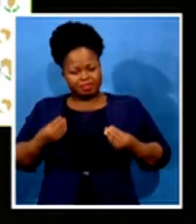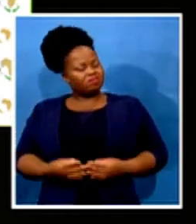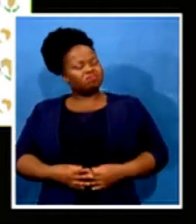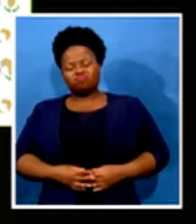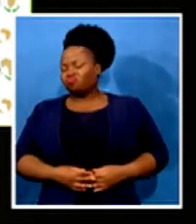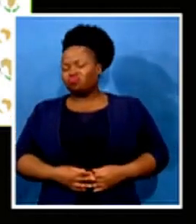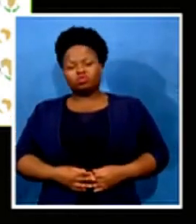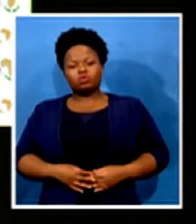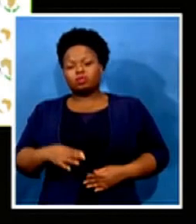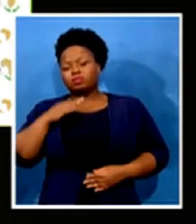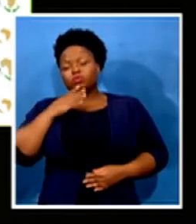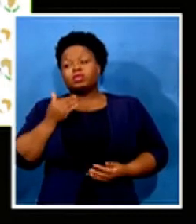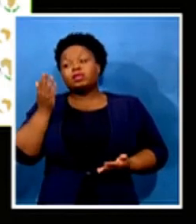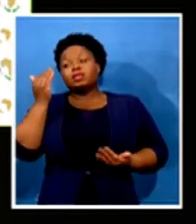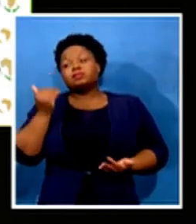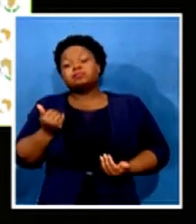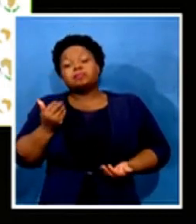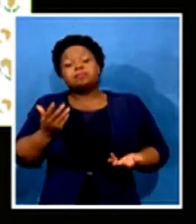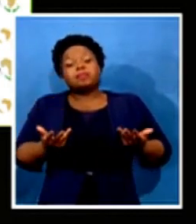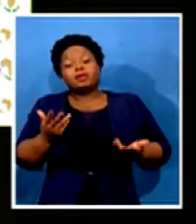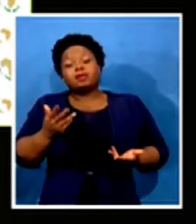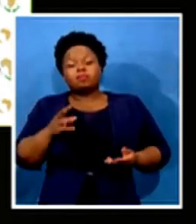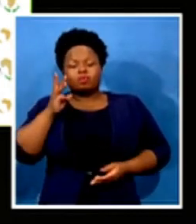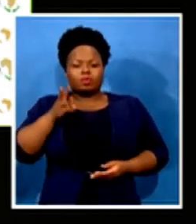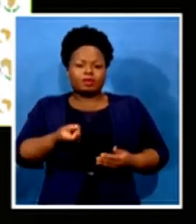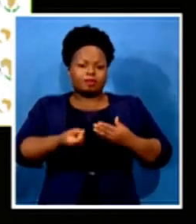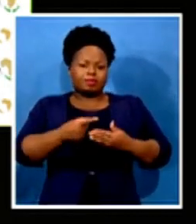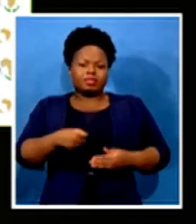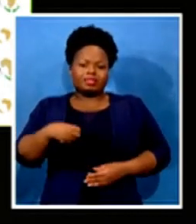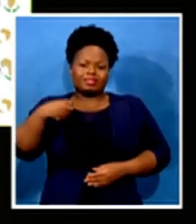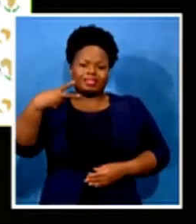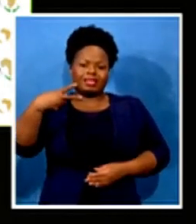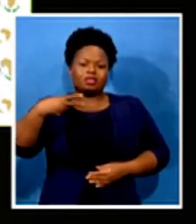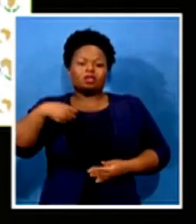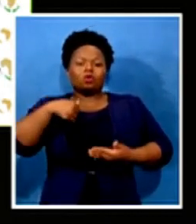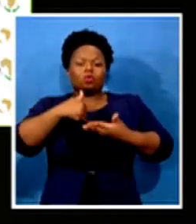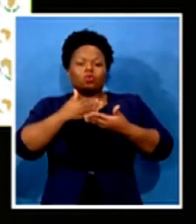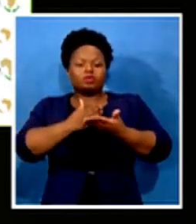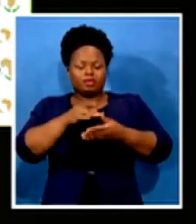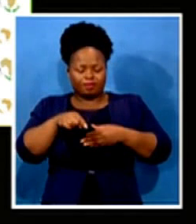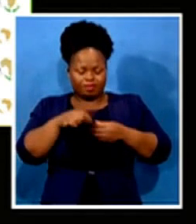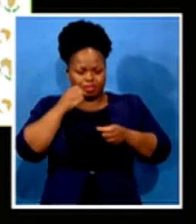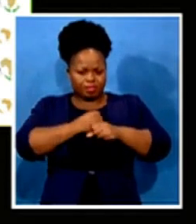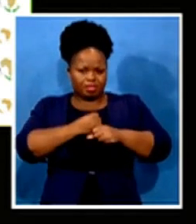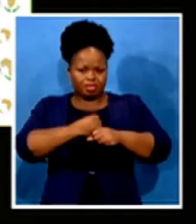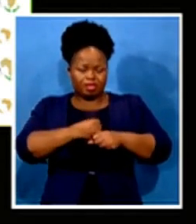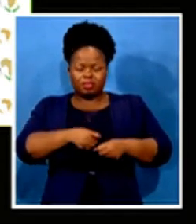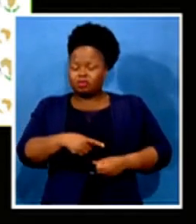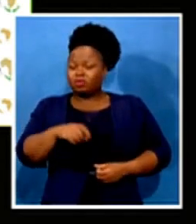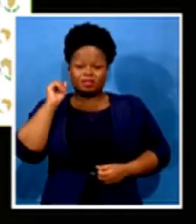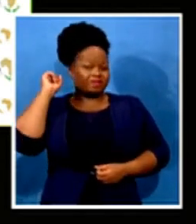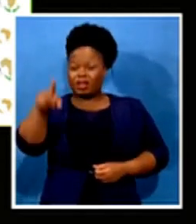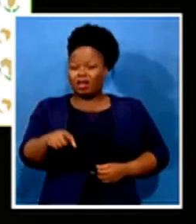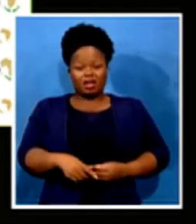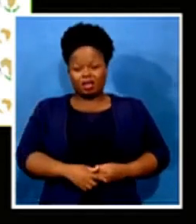will be here around the second quarter of this year. And that's a long way to go, given that this